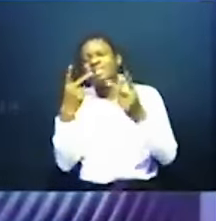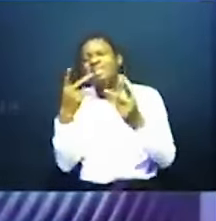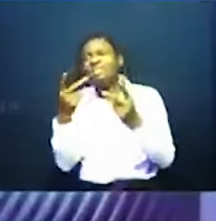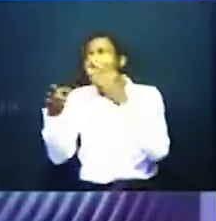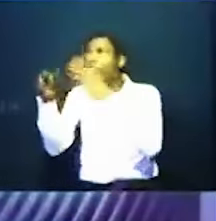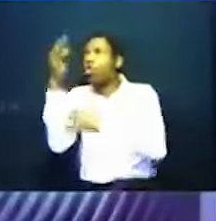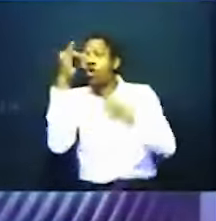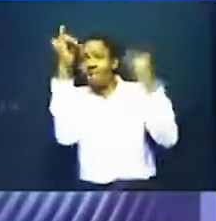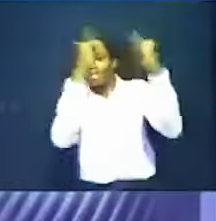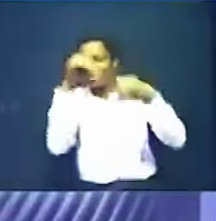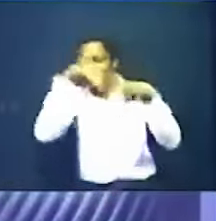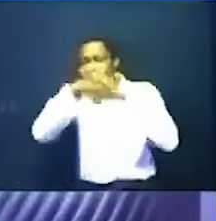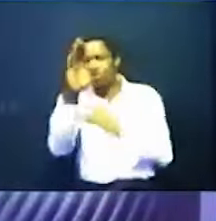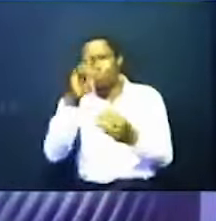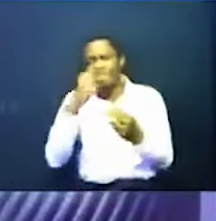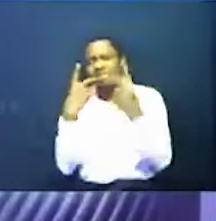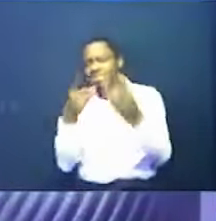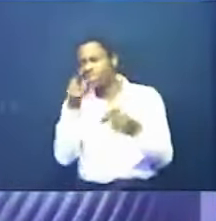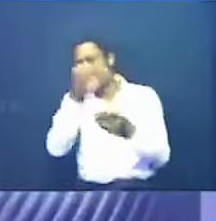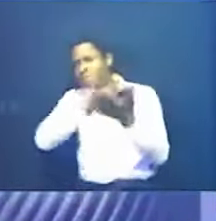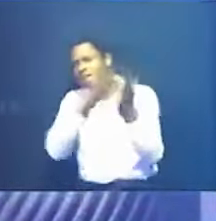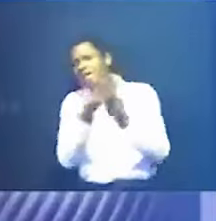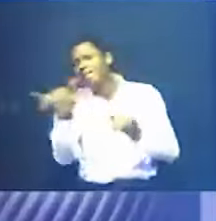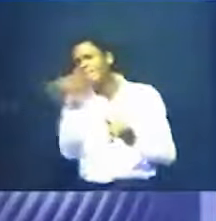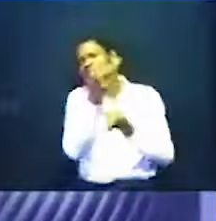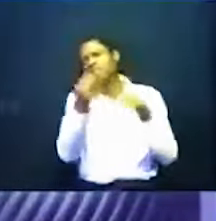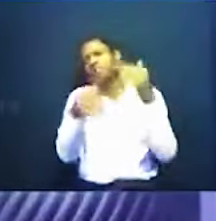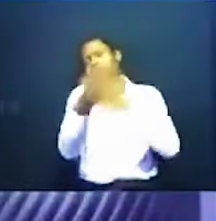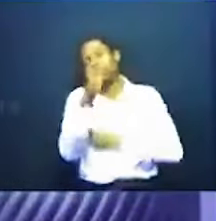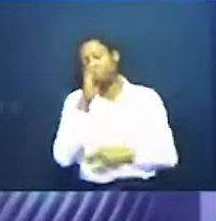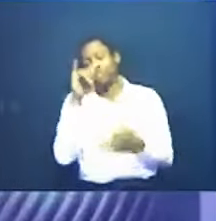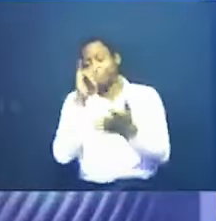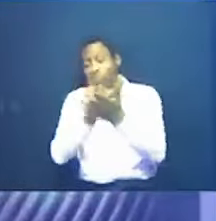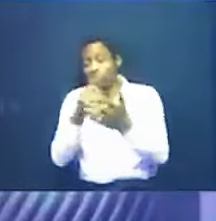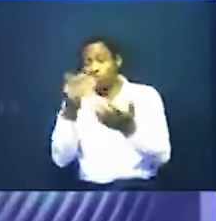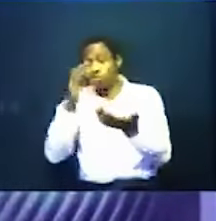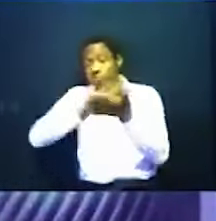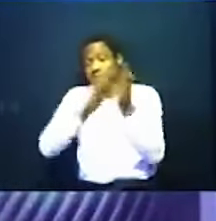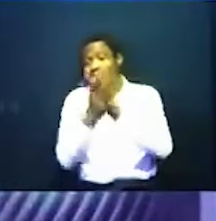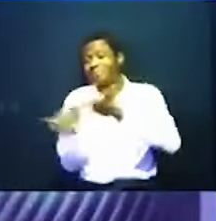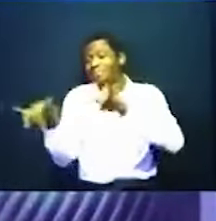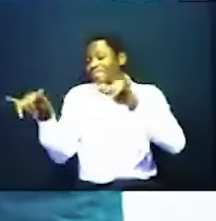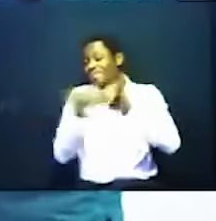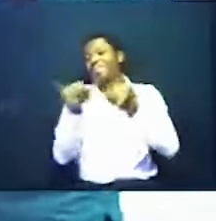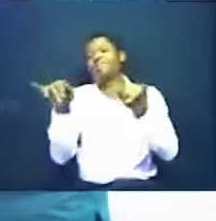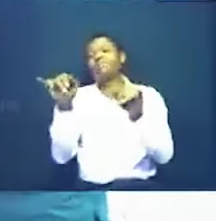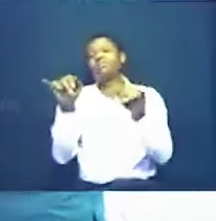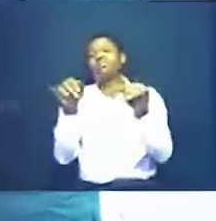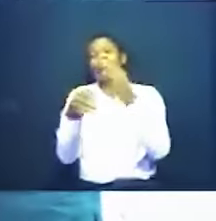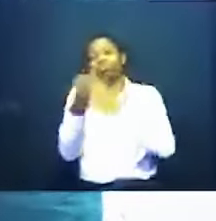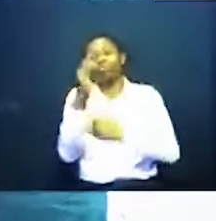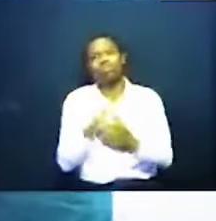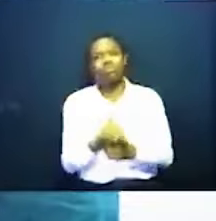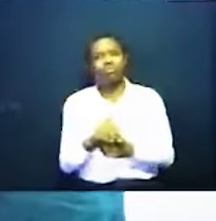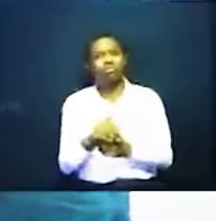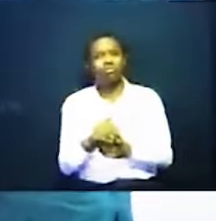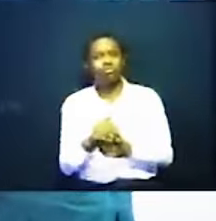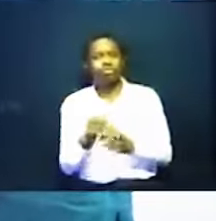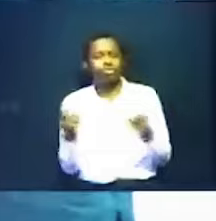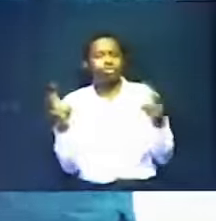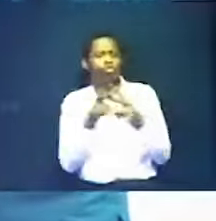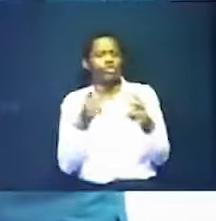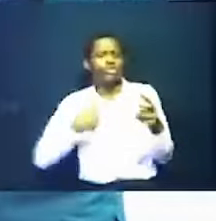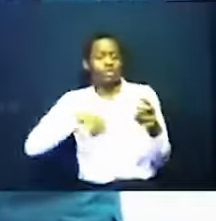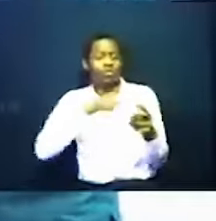Let them see it in you. The image of God. So he said we are being transformed into the